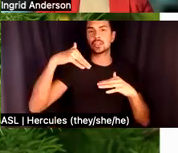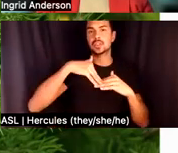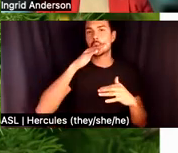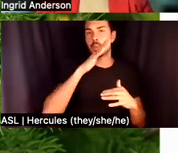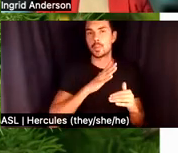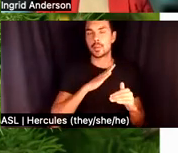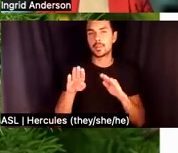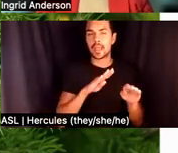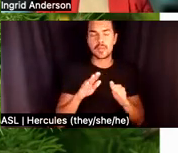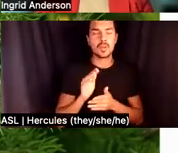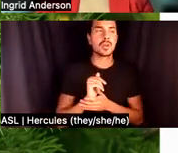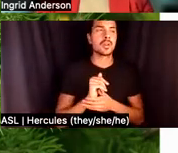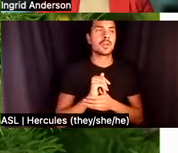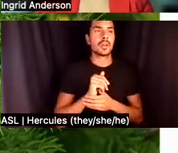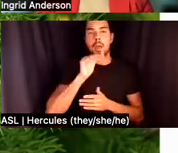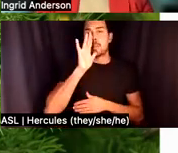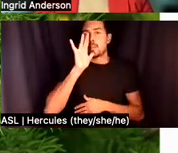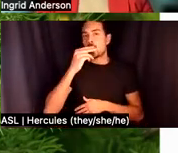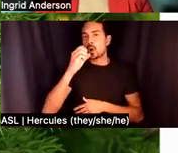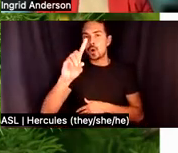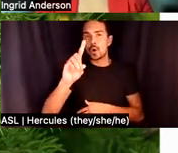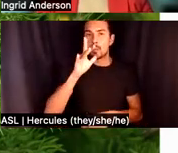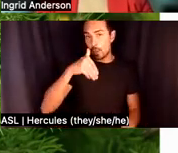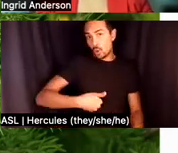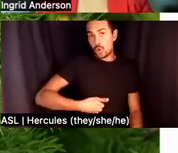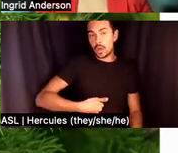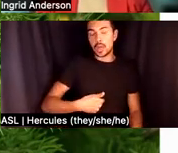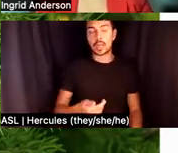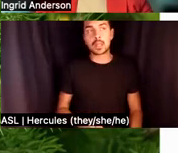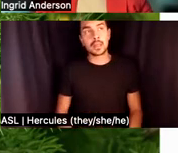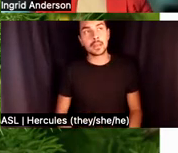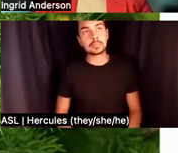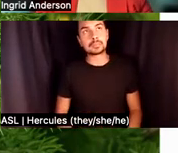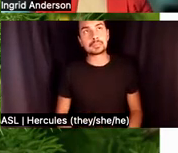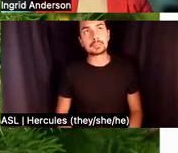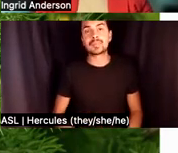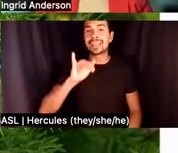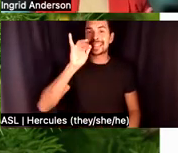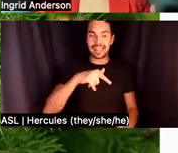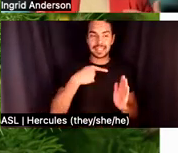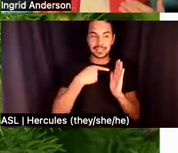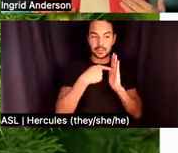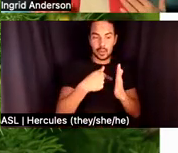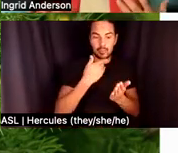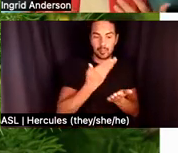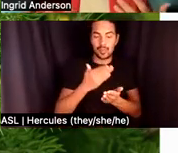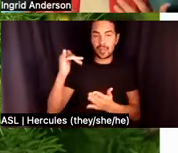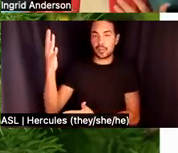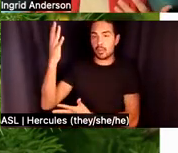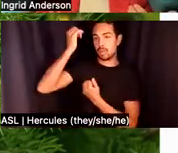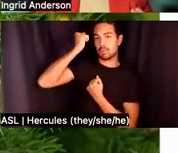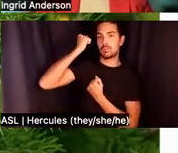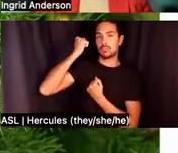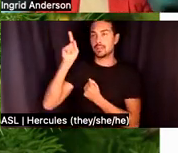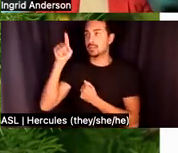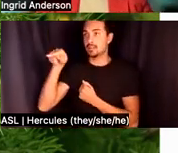and motherhood, that are really just indicators of the colonizer, like that our thinking